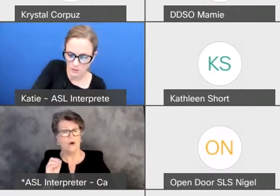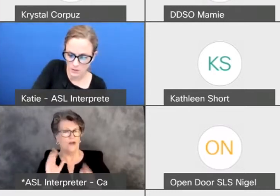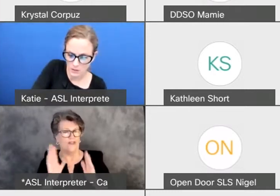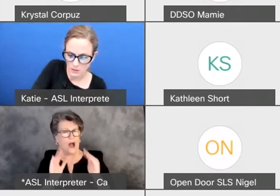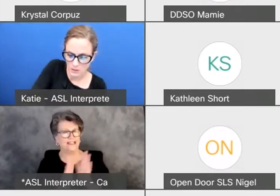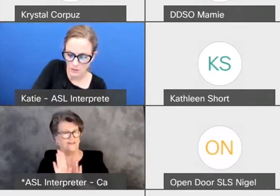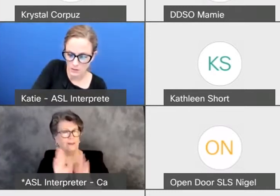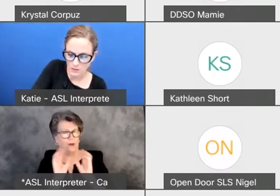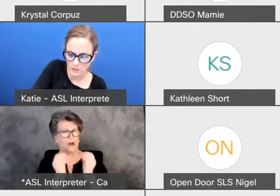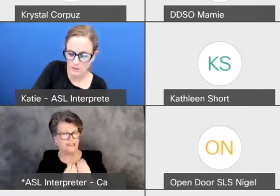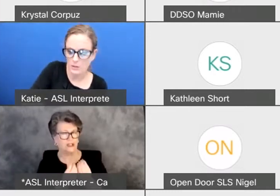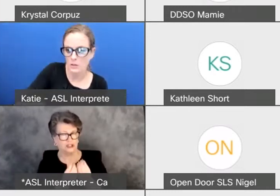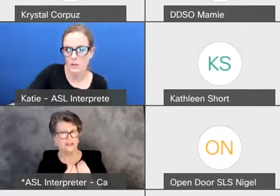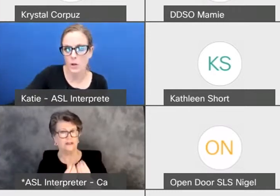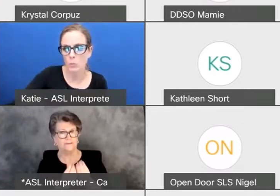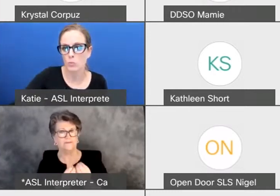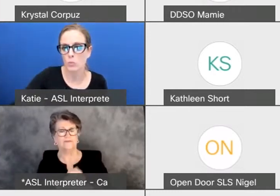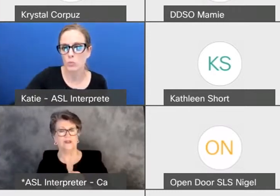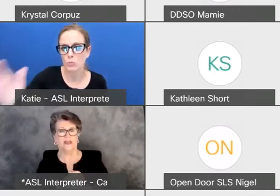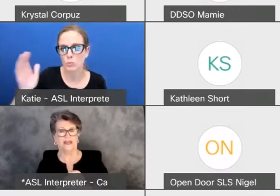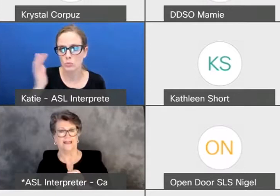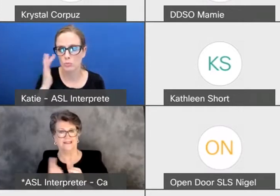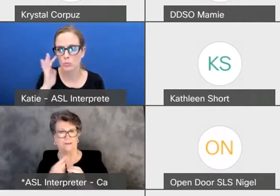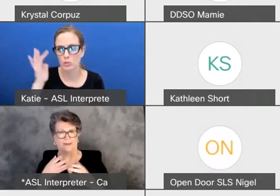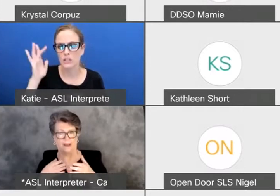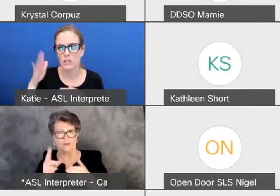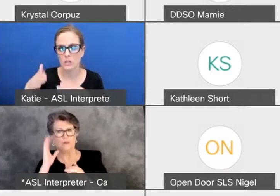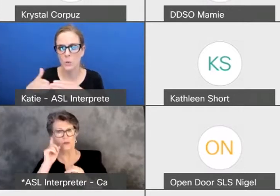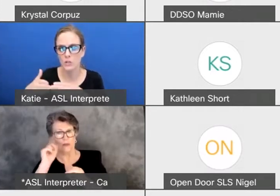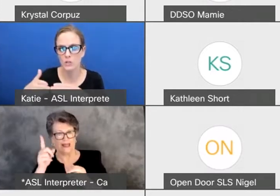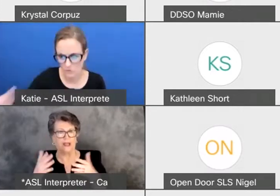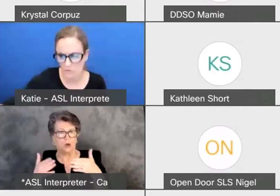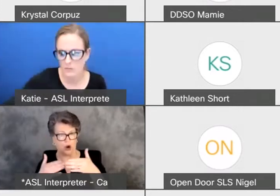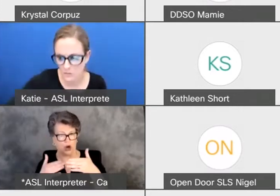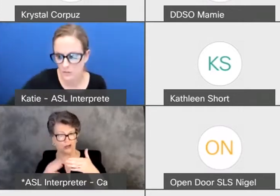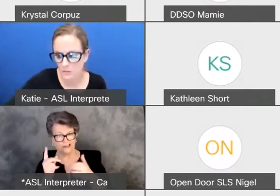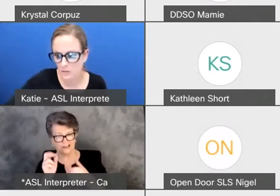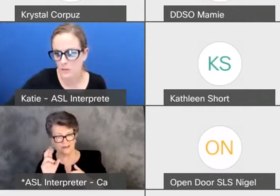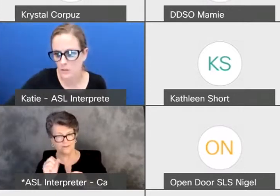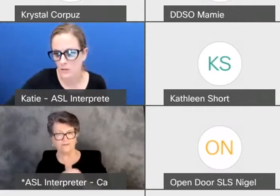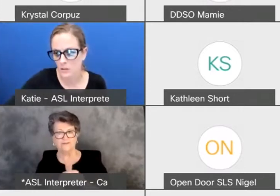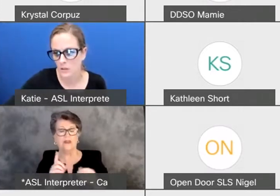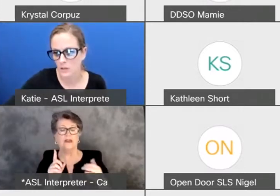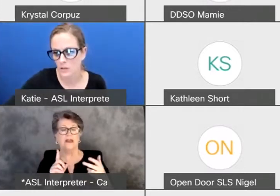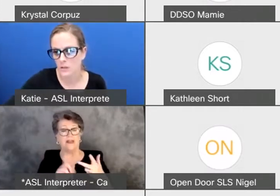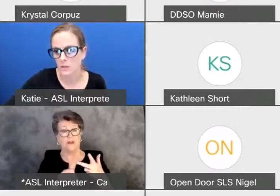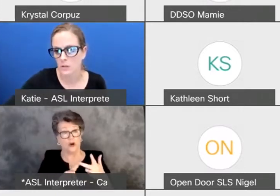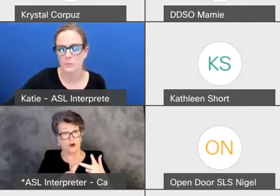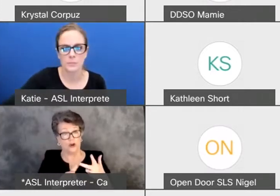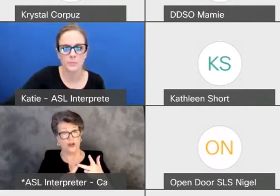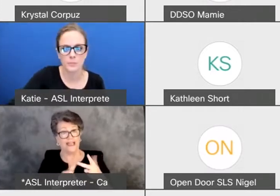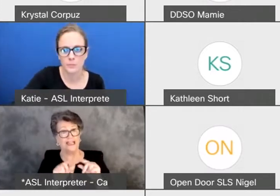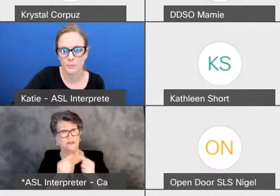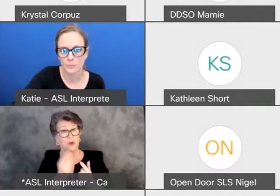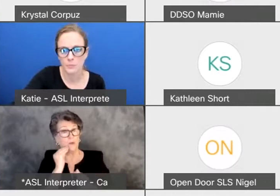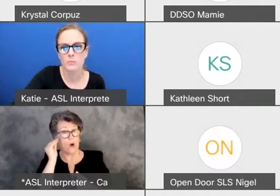Organization, would be Brilliant Corners. And then the third project that we received funding for is the group home